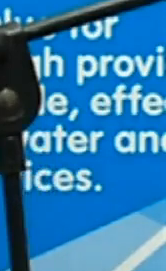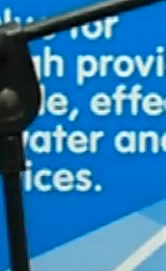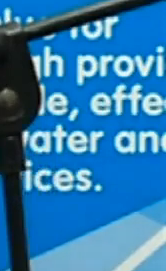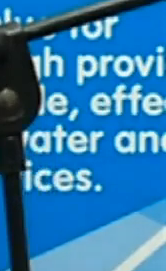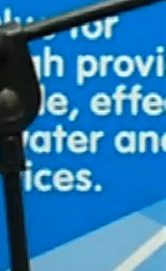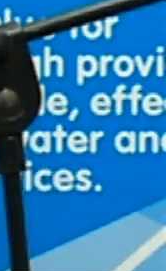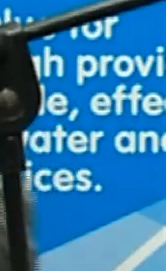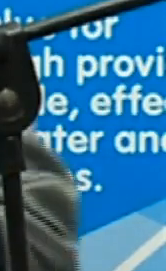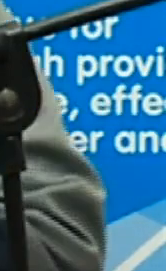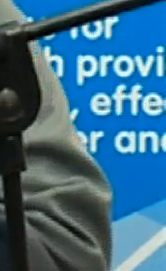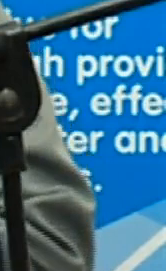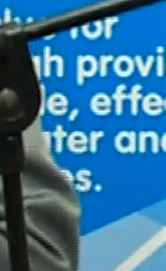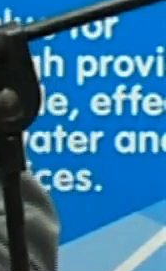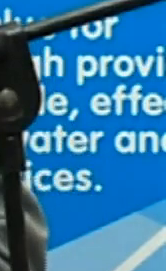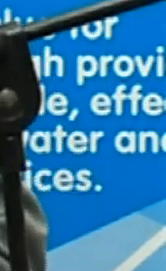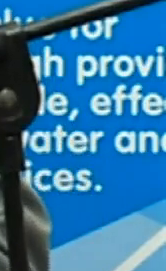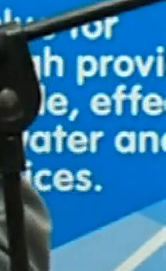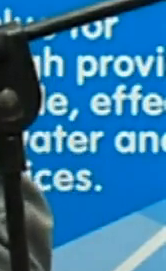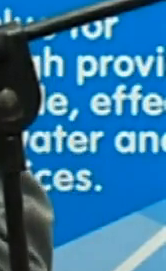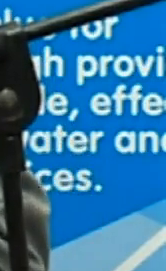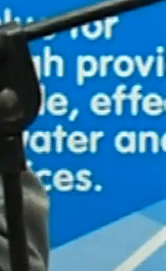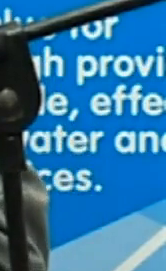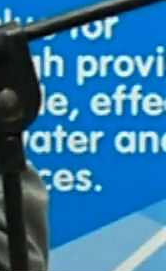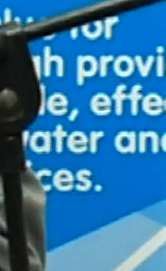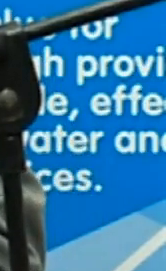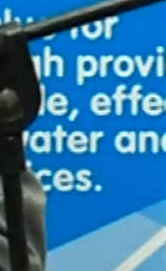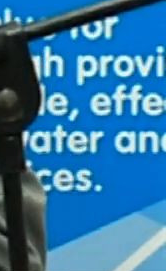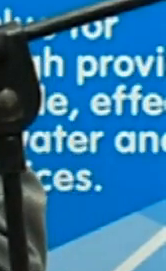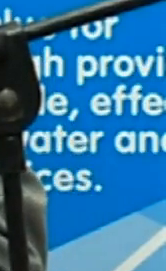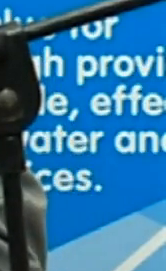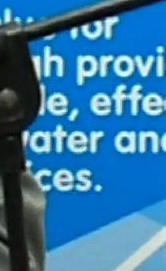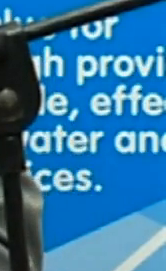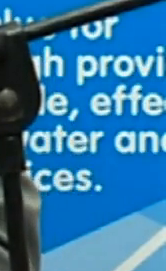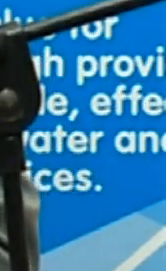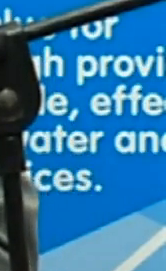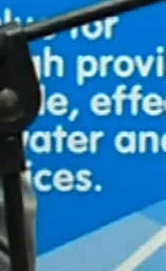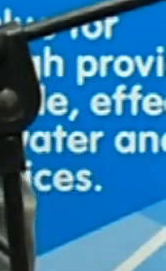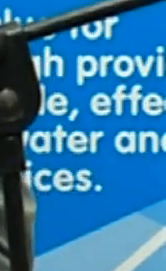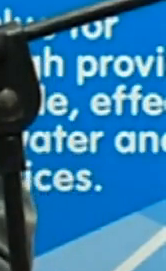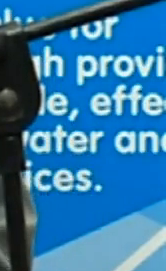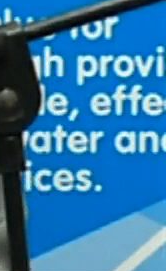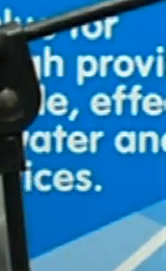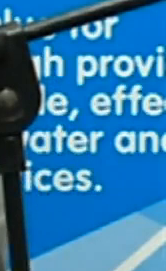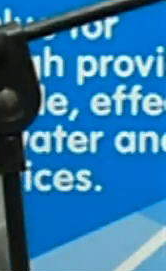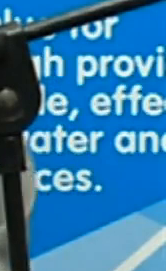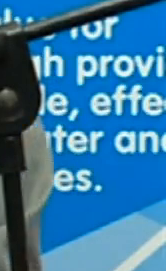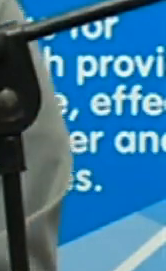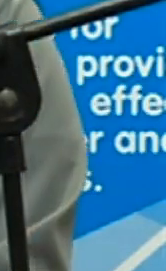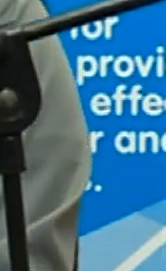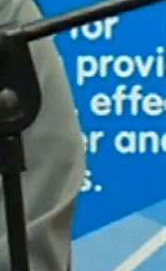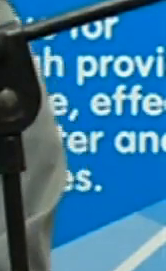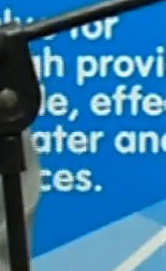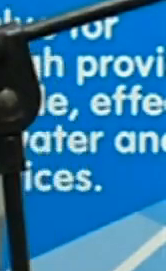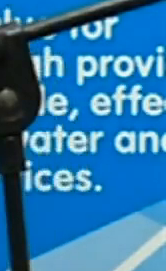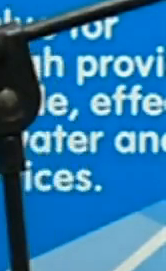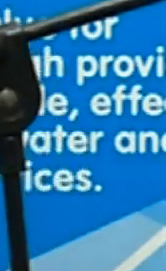So I think that will go to question number 1. It will take days. And number 2, was there planning